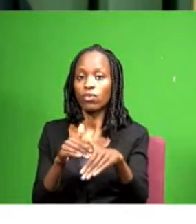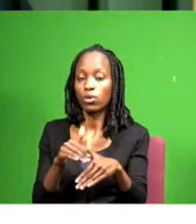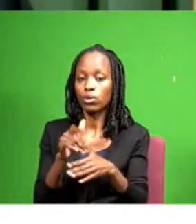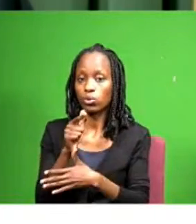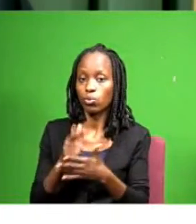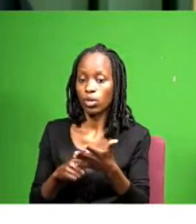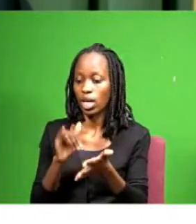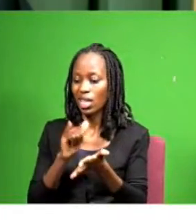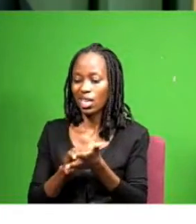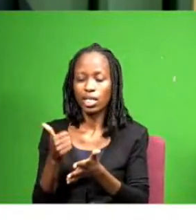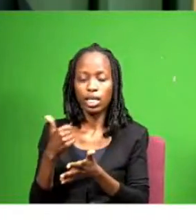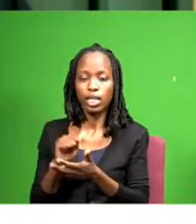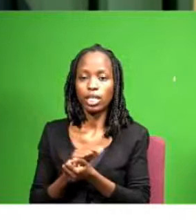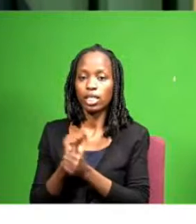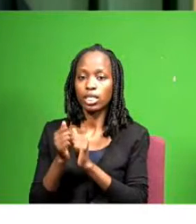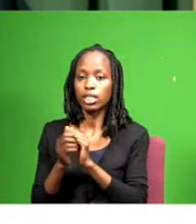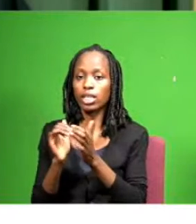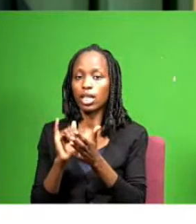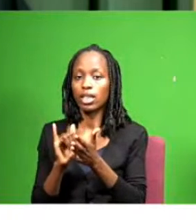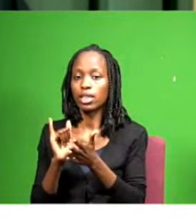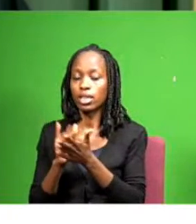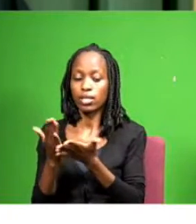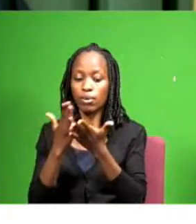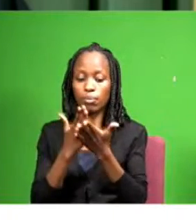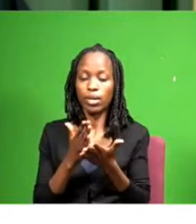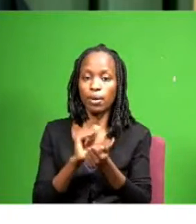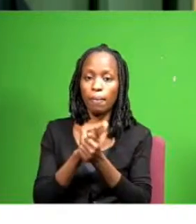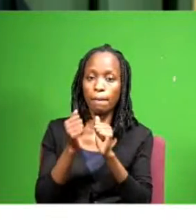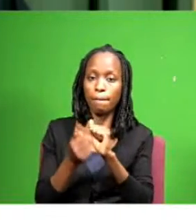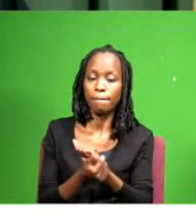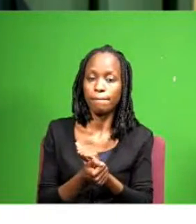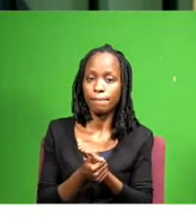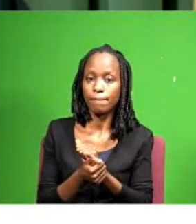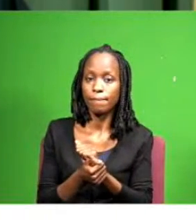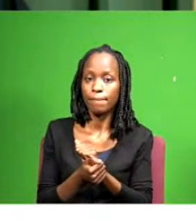any amendment that alters the constitutional